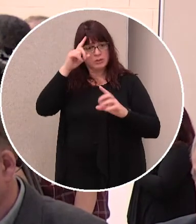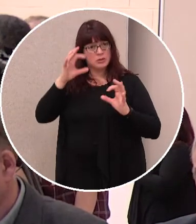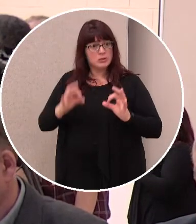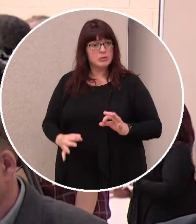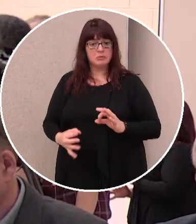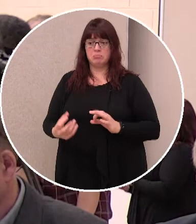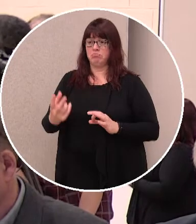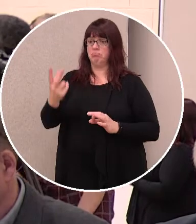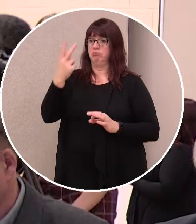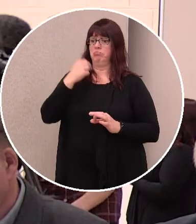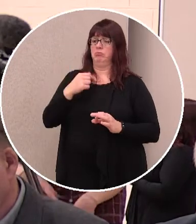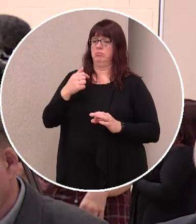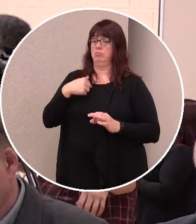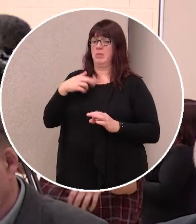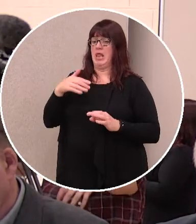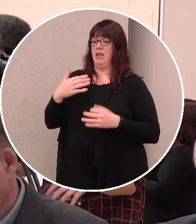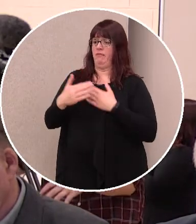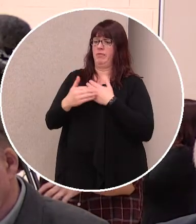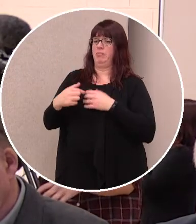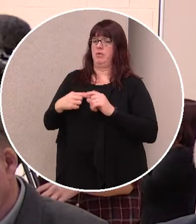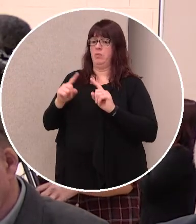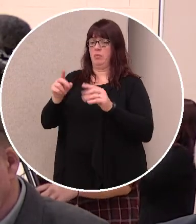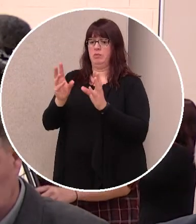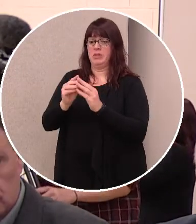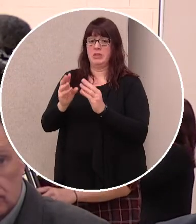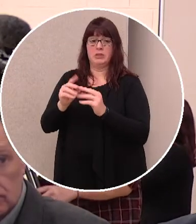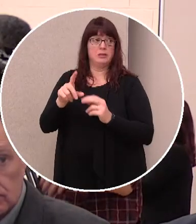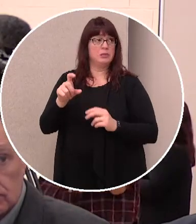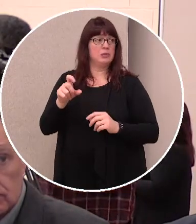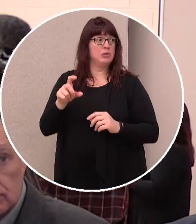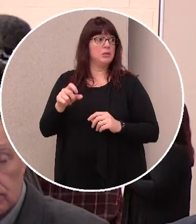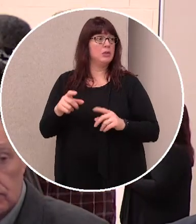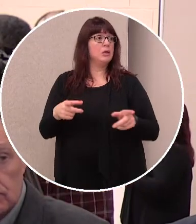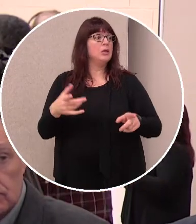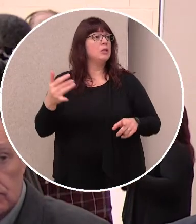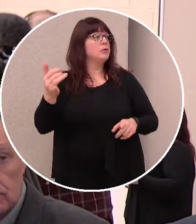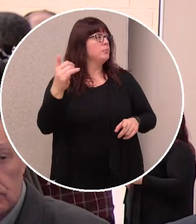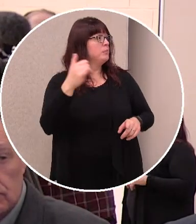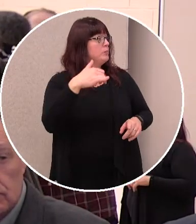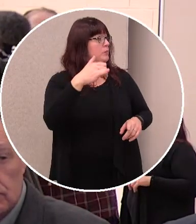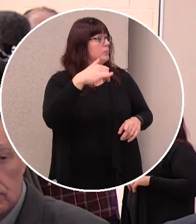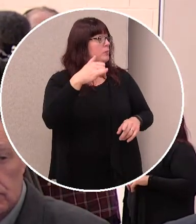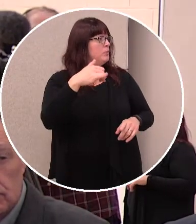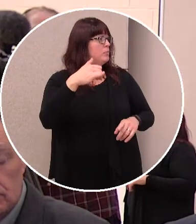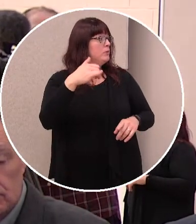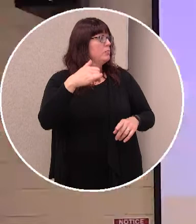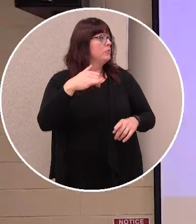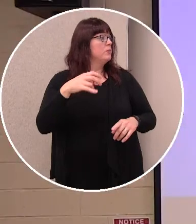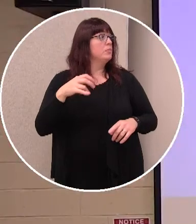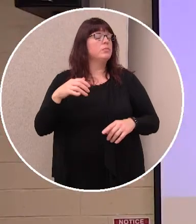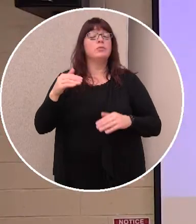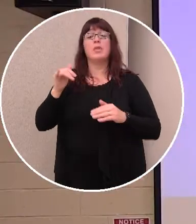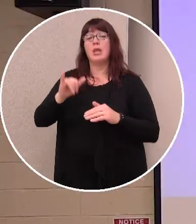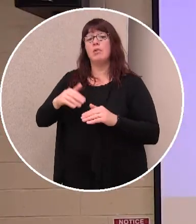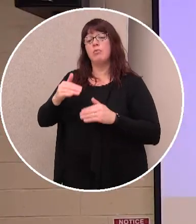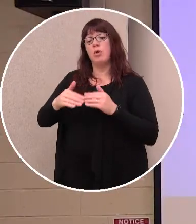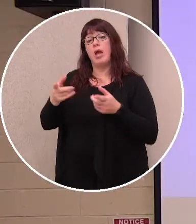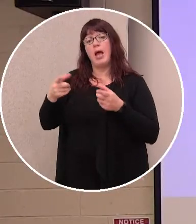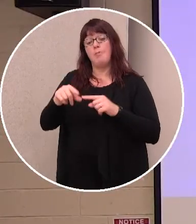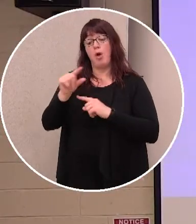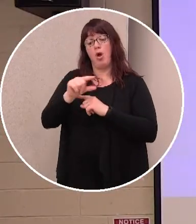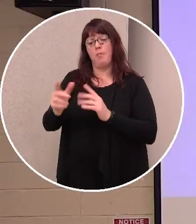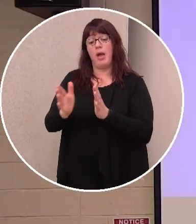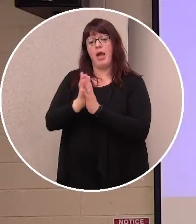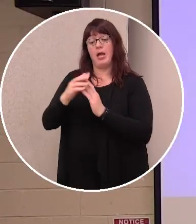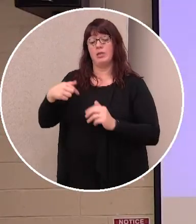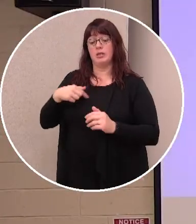I couldn't participate in that meeting? Okay, so when the process that took place is government asked us